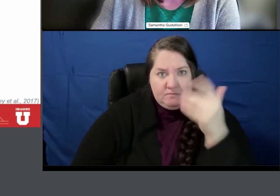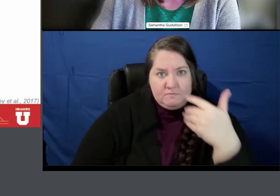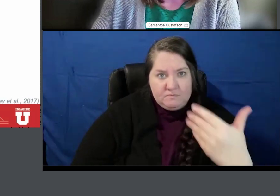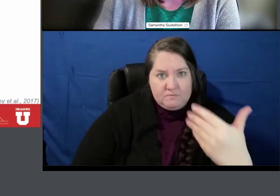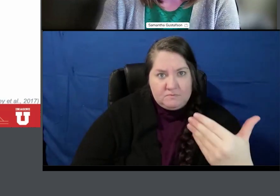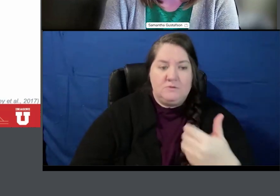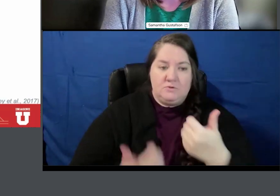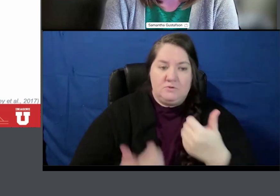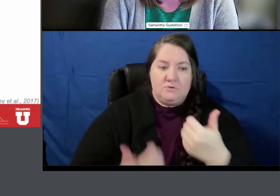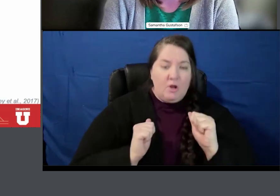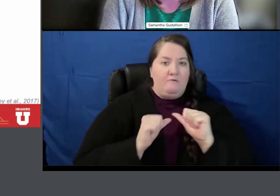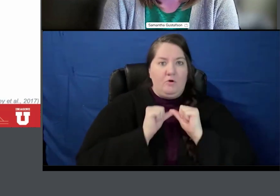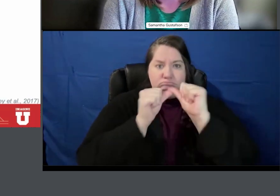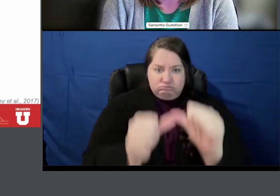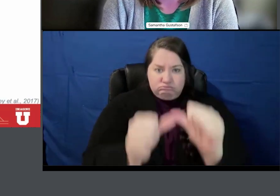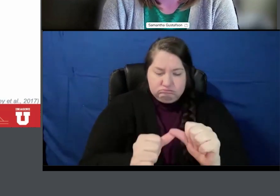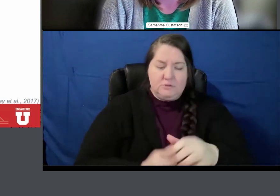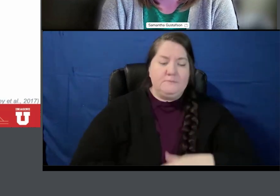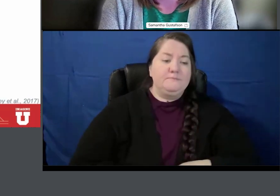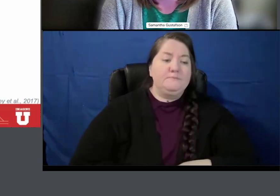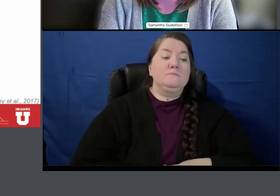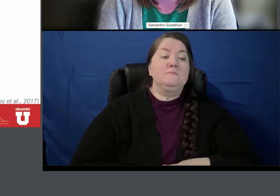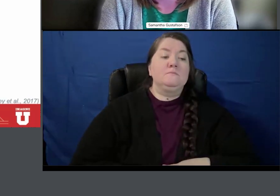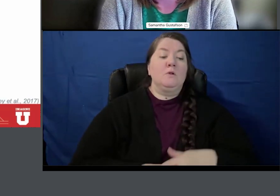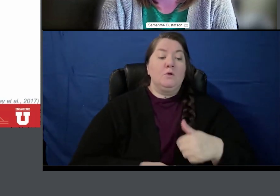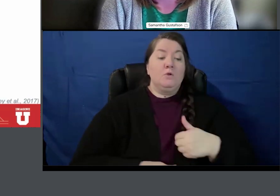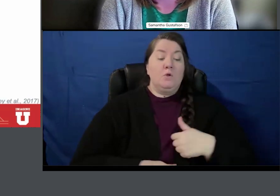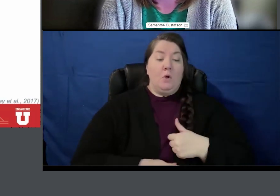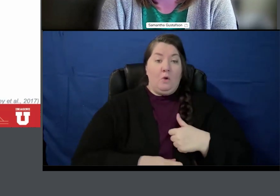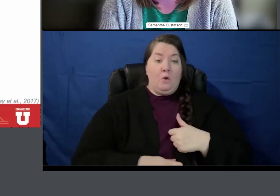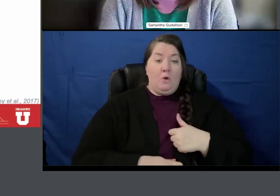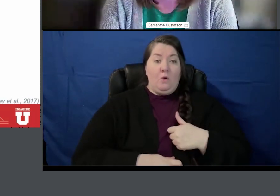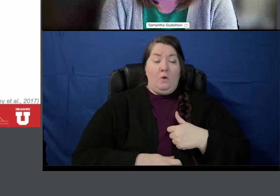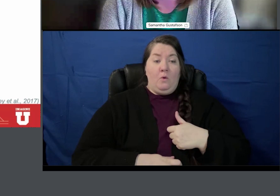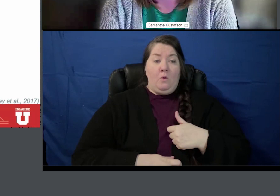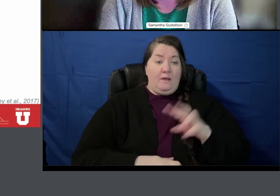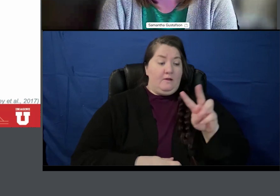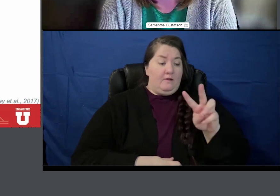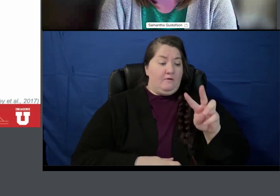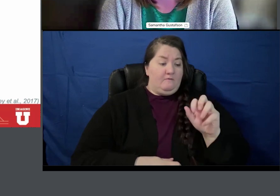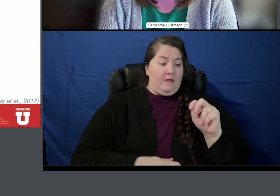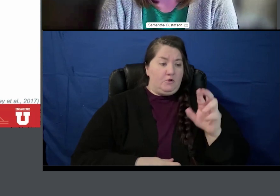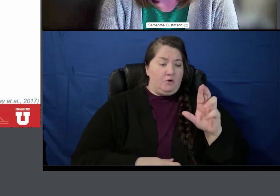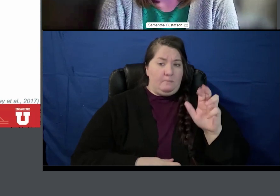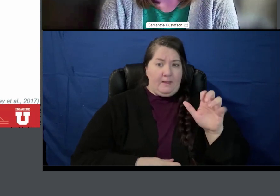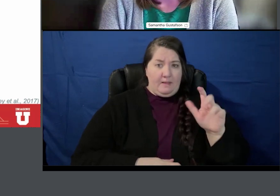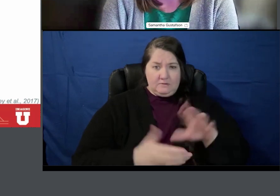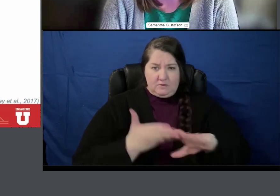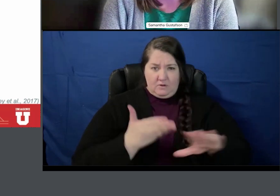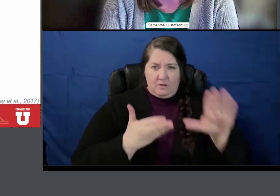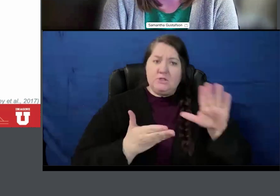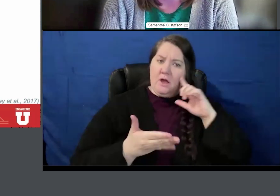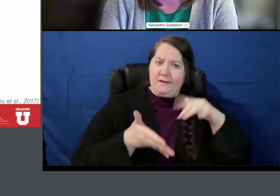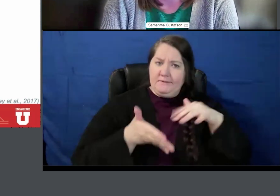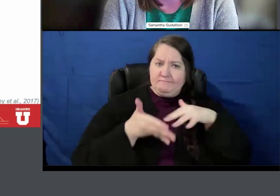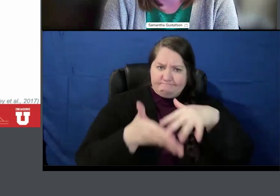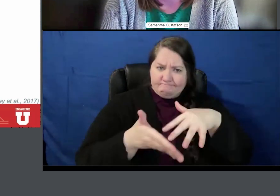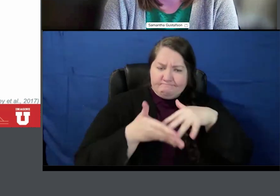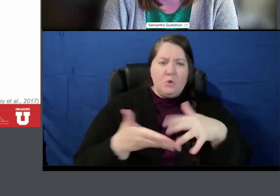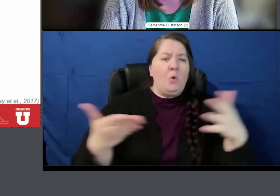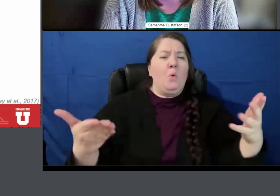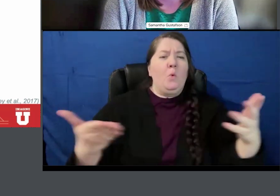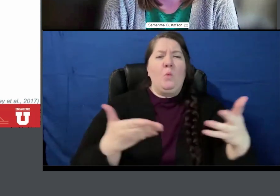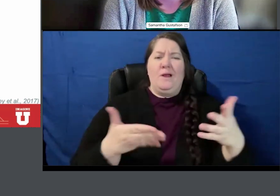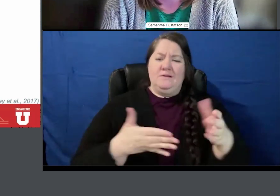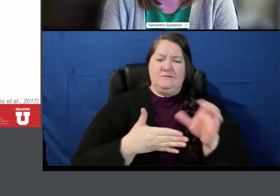So, some work that I did when I was a PhD student at Vanderbilt really wanted to understand what the consequences of this